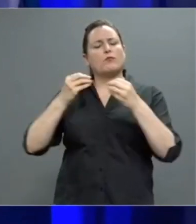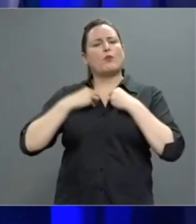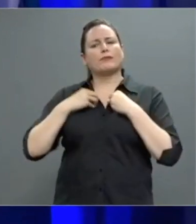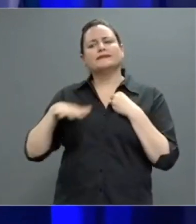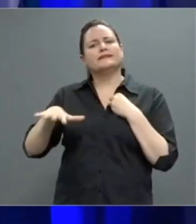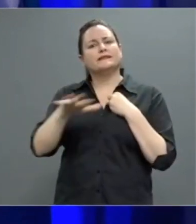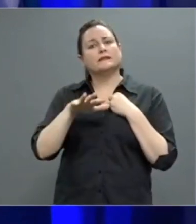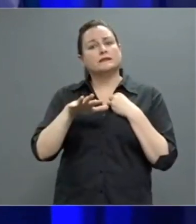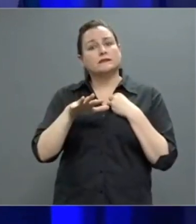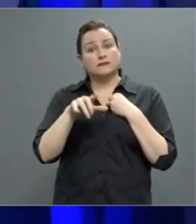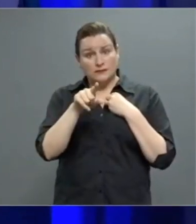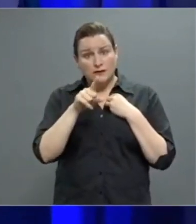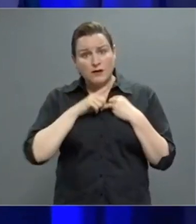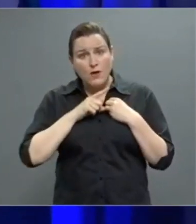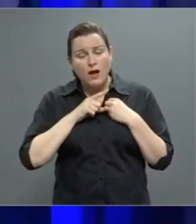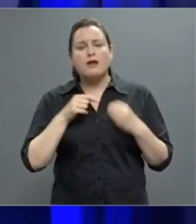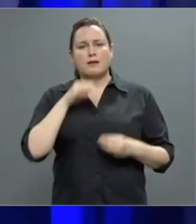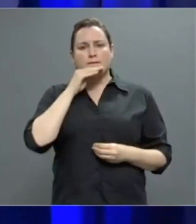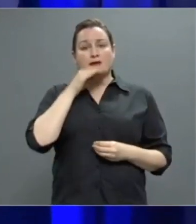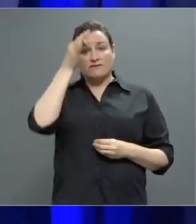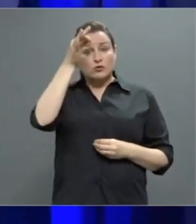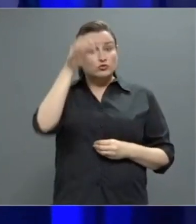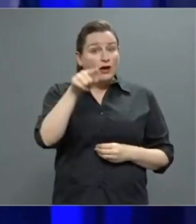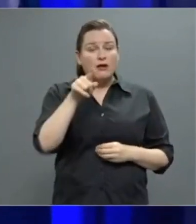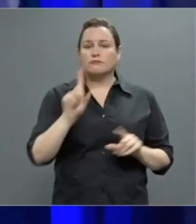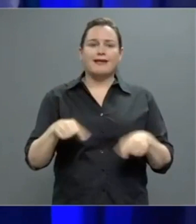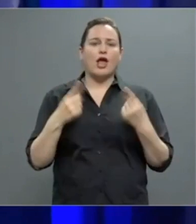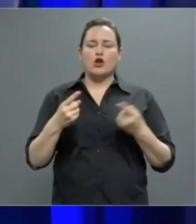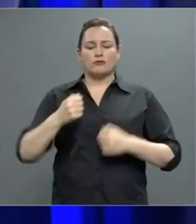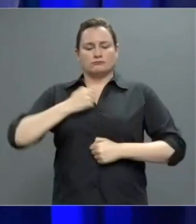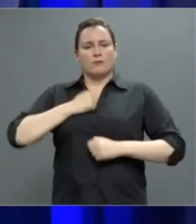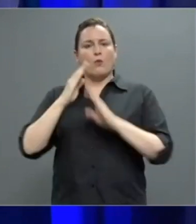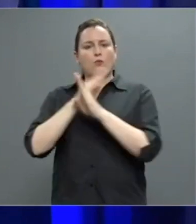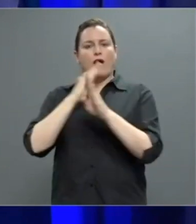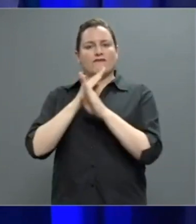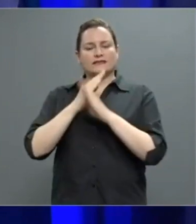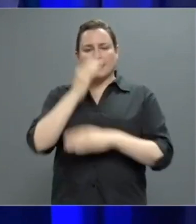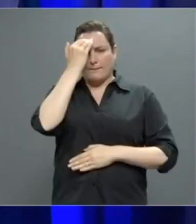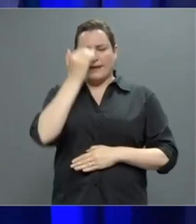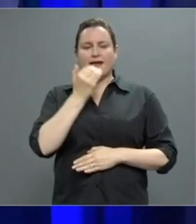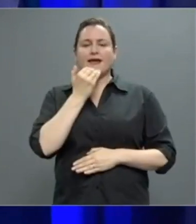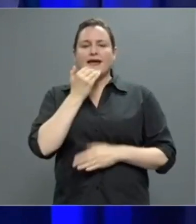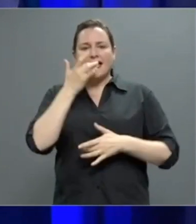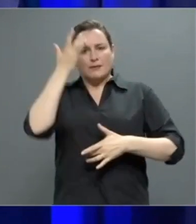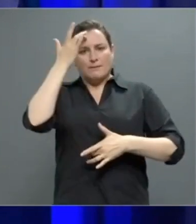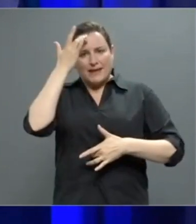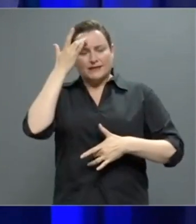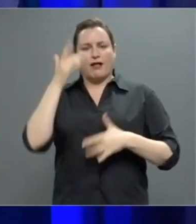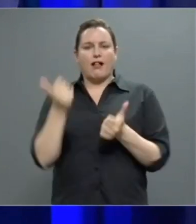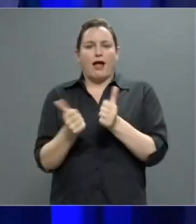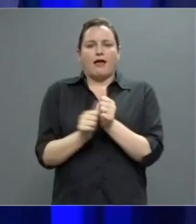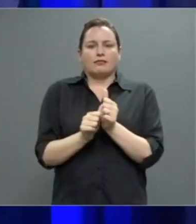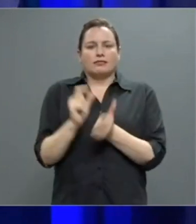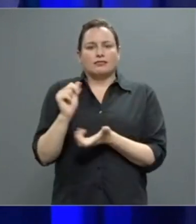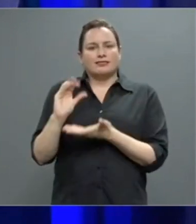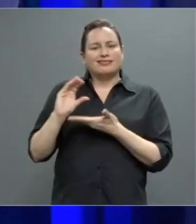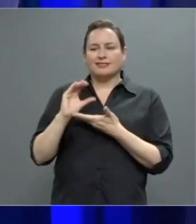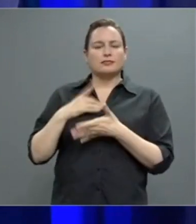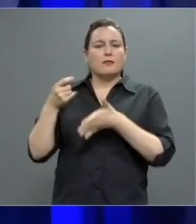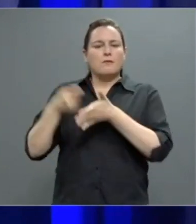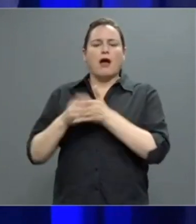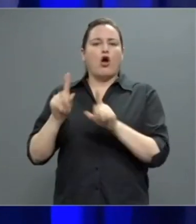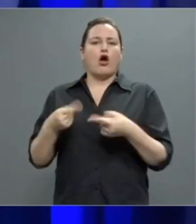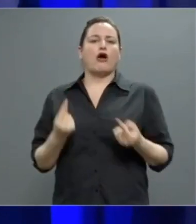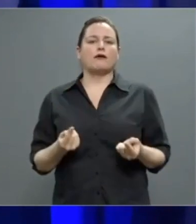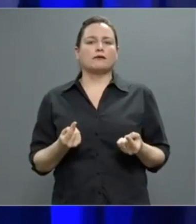may no longer be able to take out private medical insurance. And there is a very real fear that the pension that